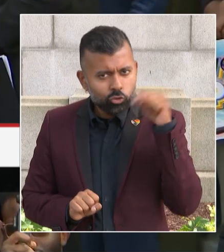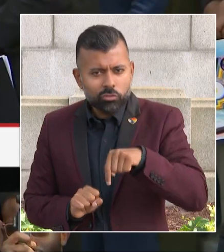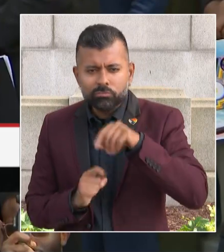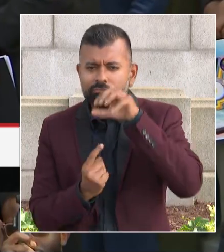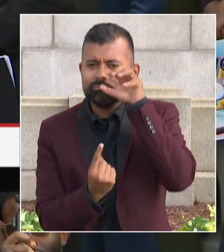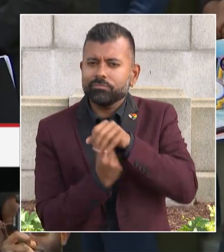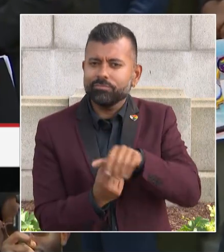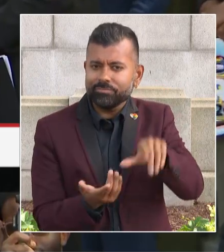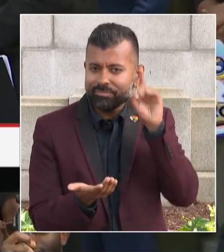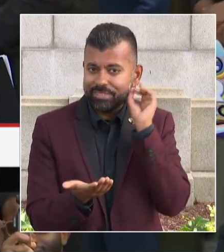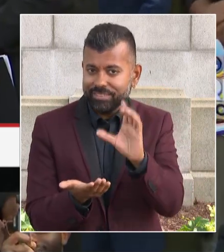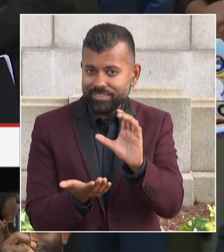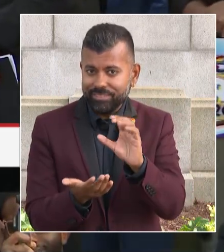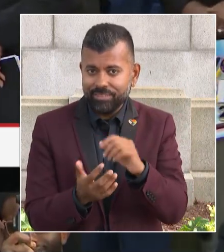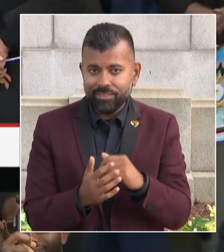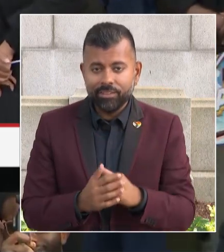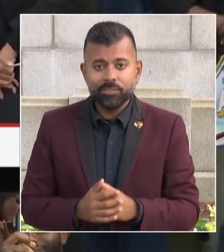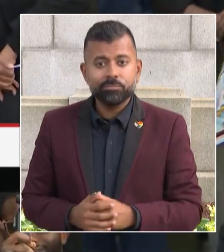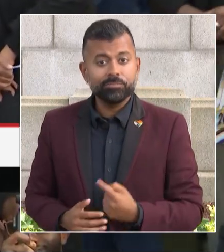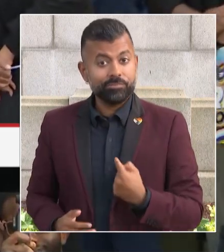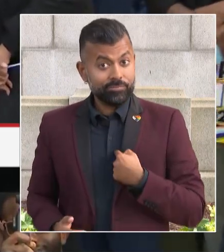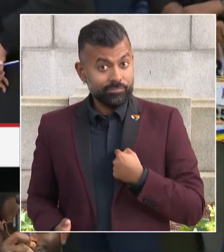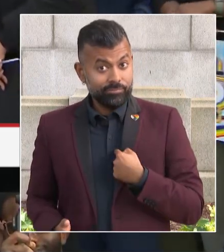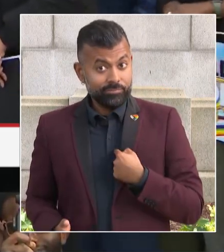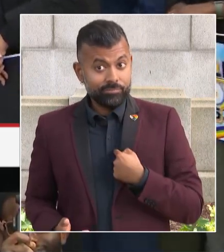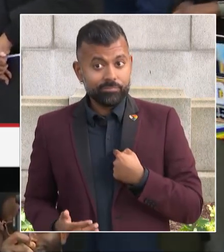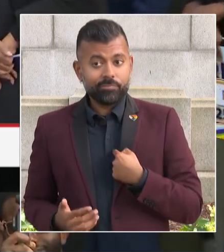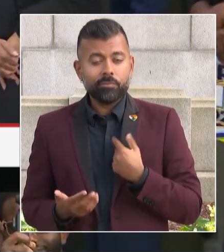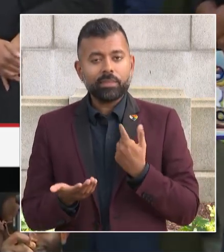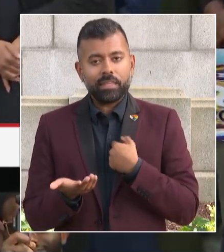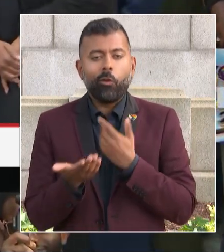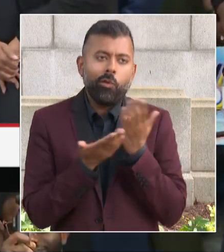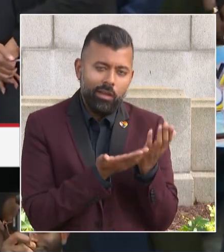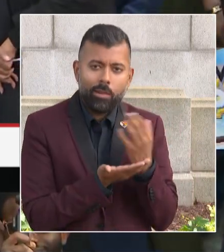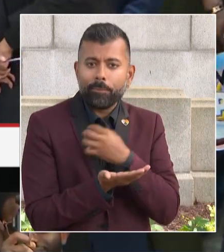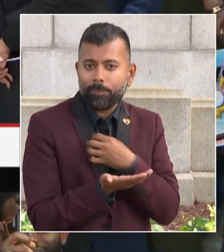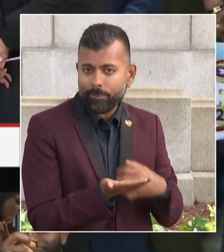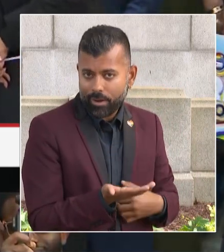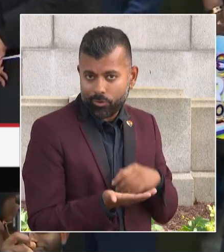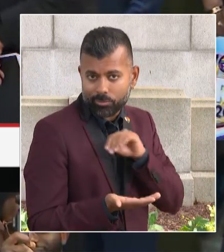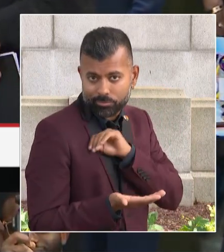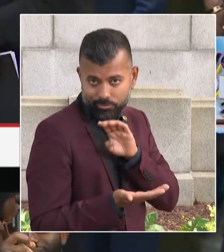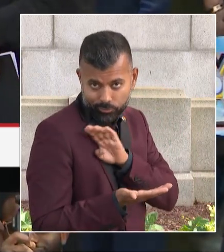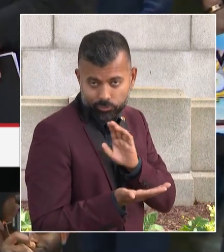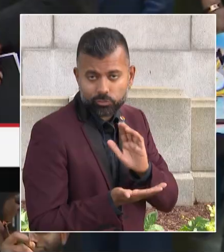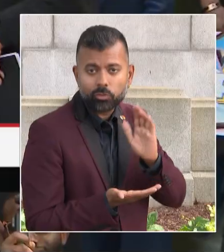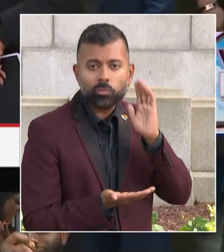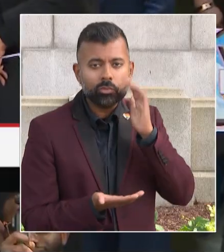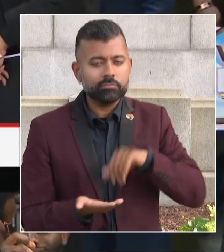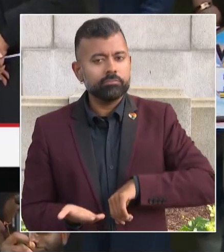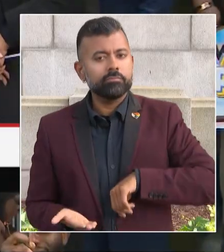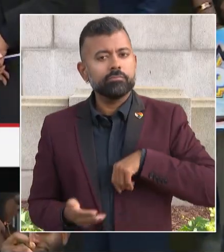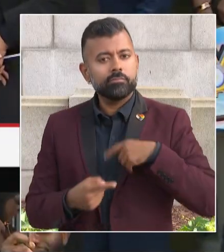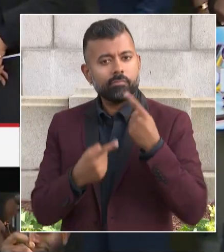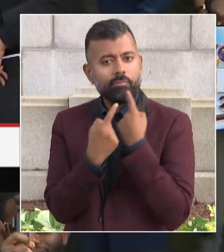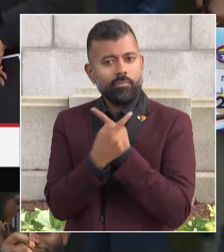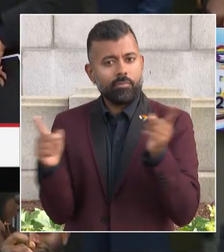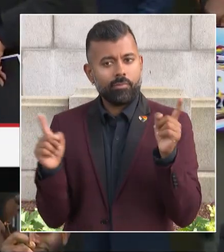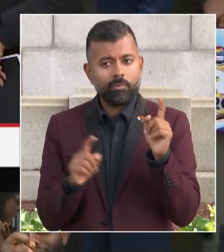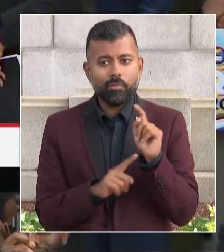not the mayor of Washington, D.C. The mayor of Washington, D.C. do hereby proudly proclaim Thursday, May